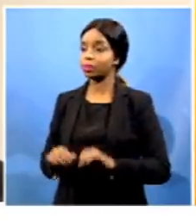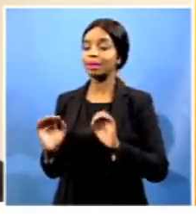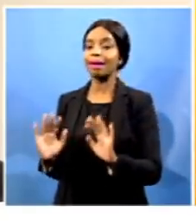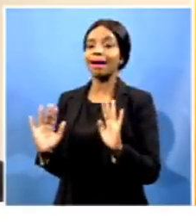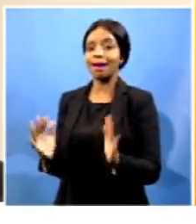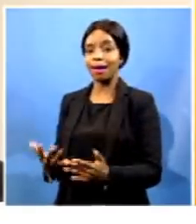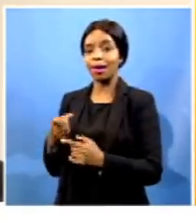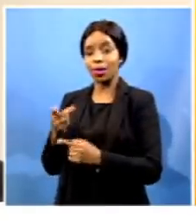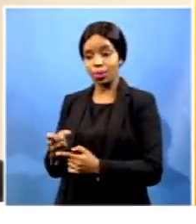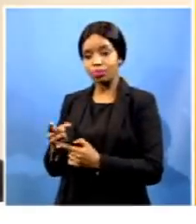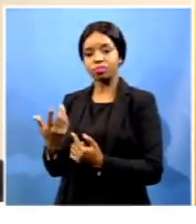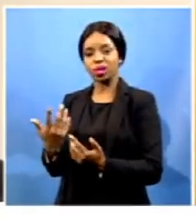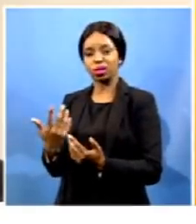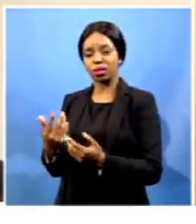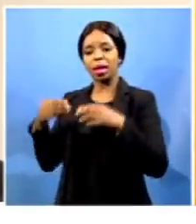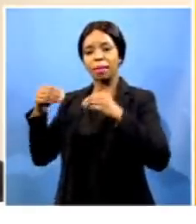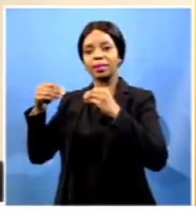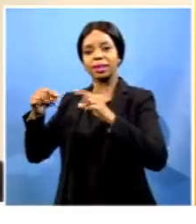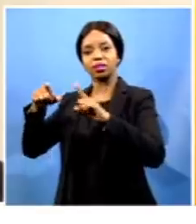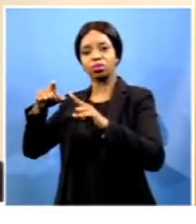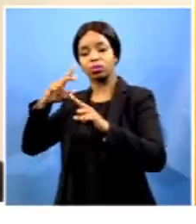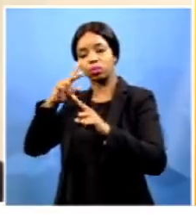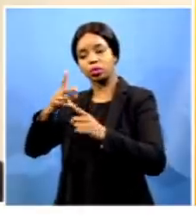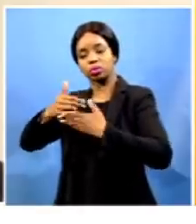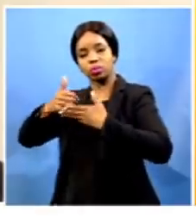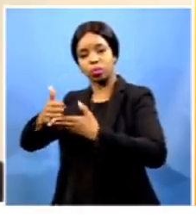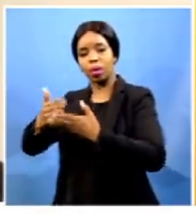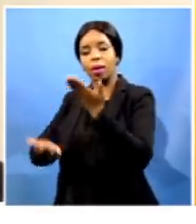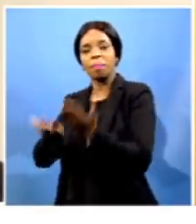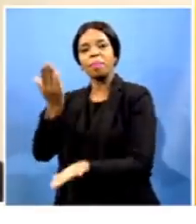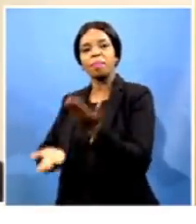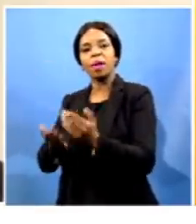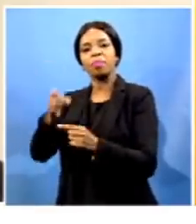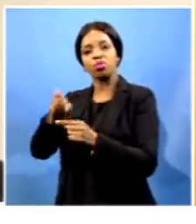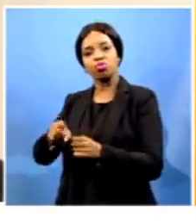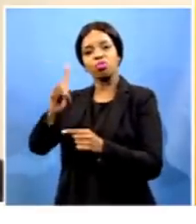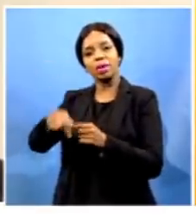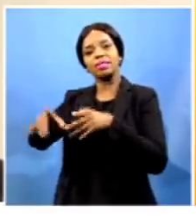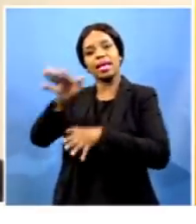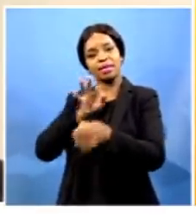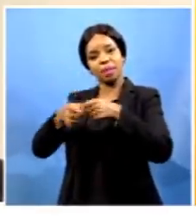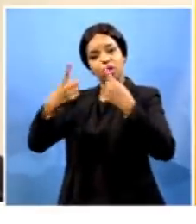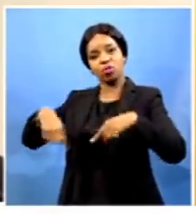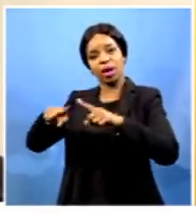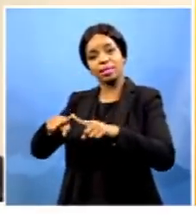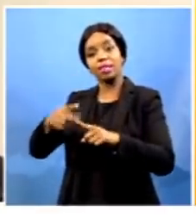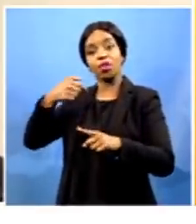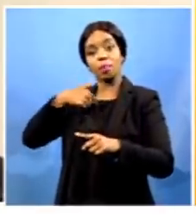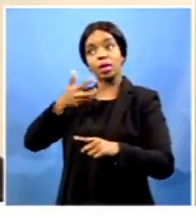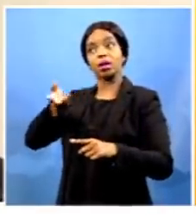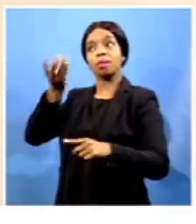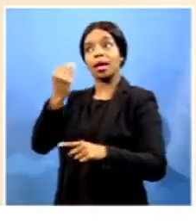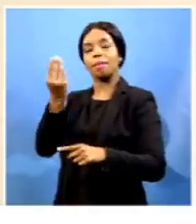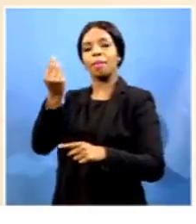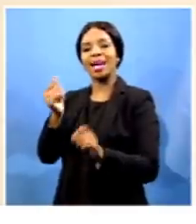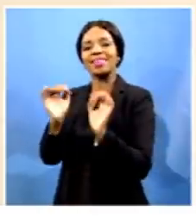of businesses that you will look towards, but let's perhaps maybe outline the criteria for funding. Well,